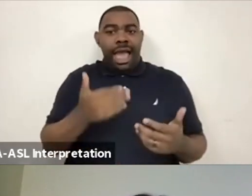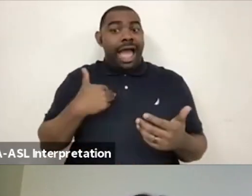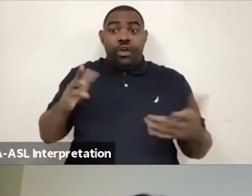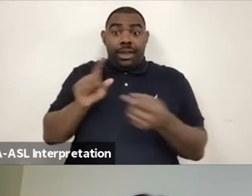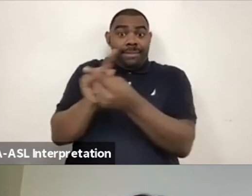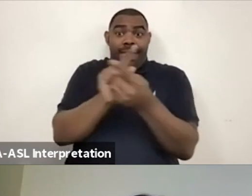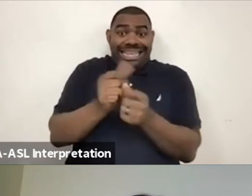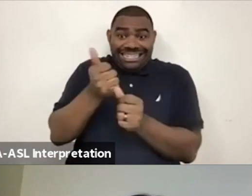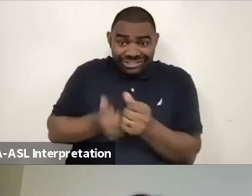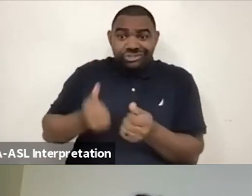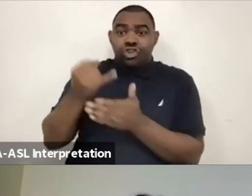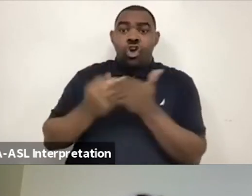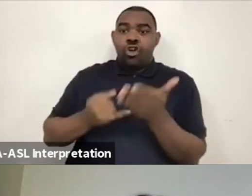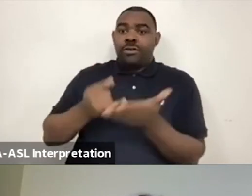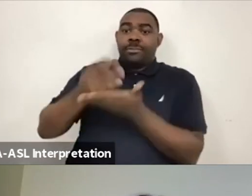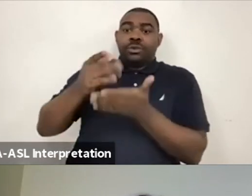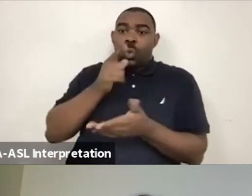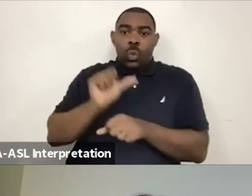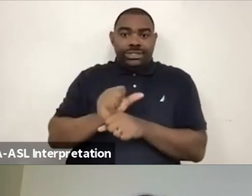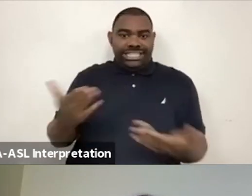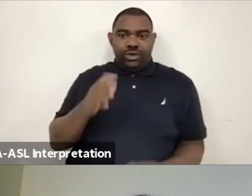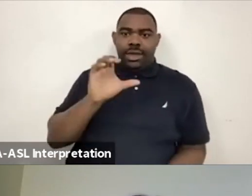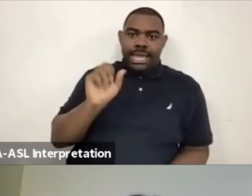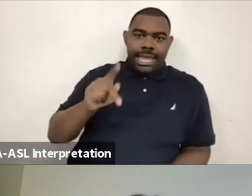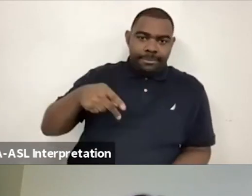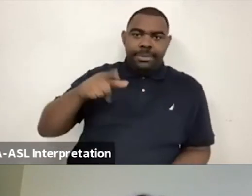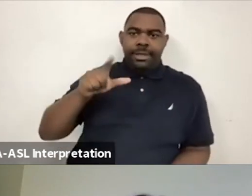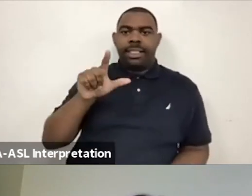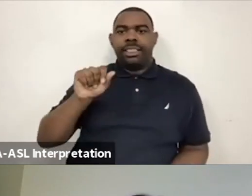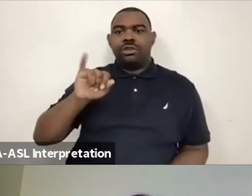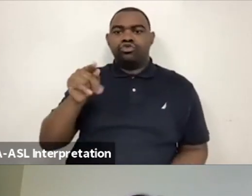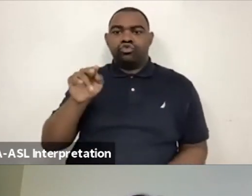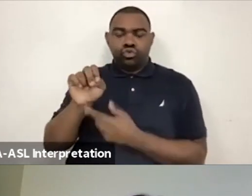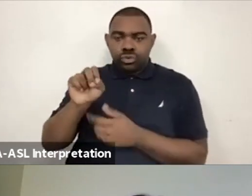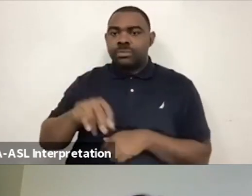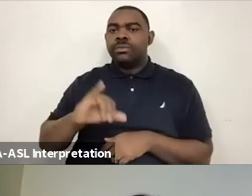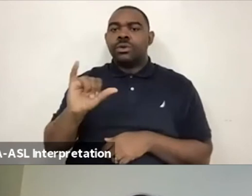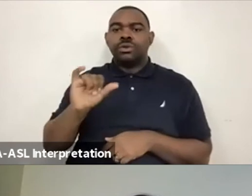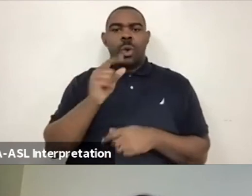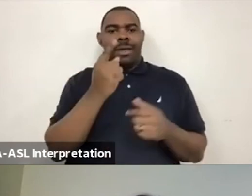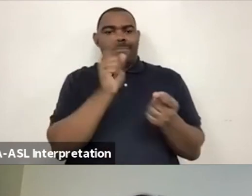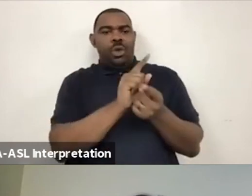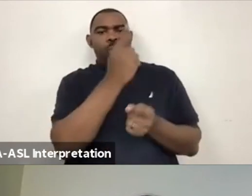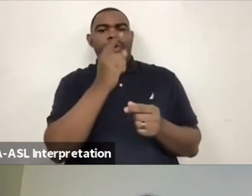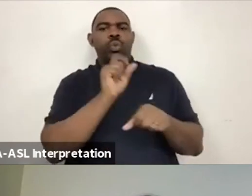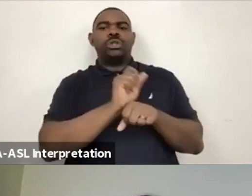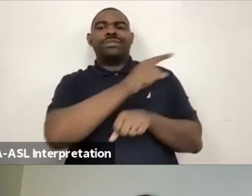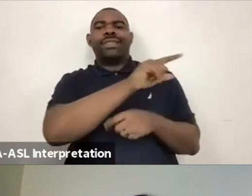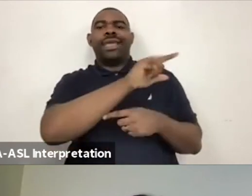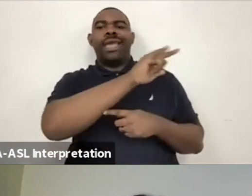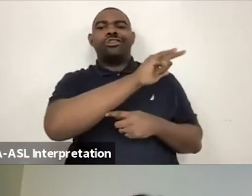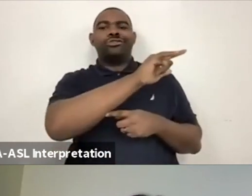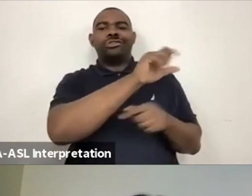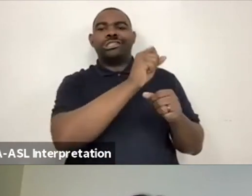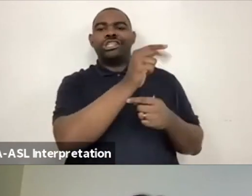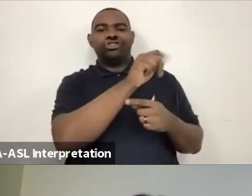that works on Camp Lejeune with me, one that works at the air station down the road from us. I just